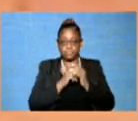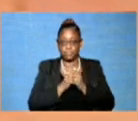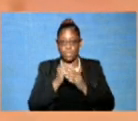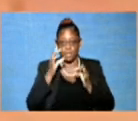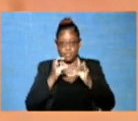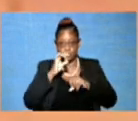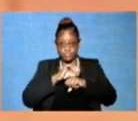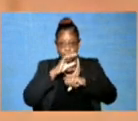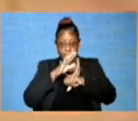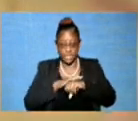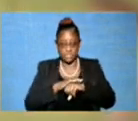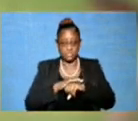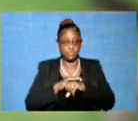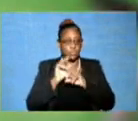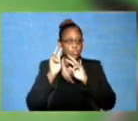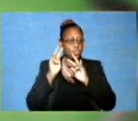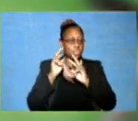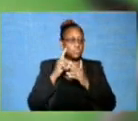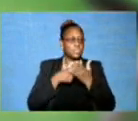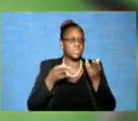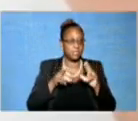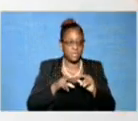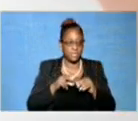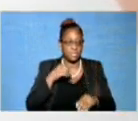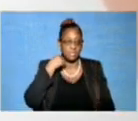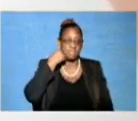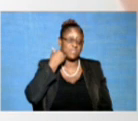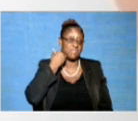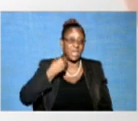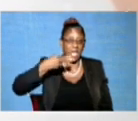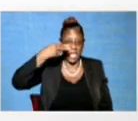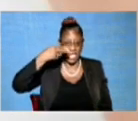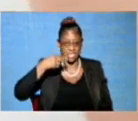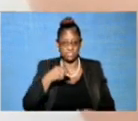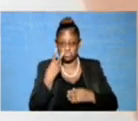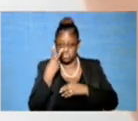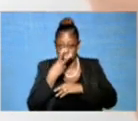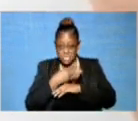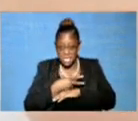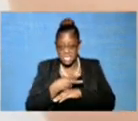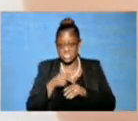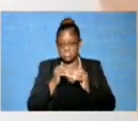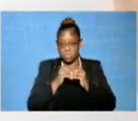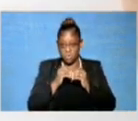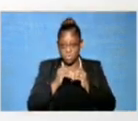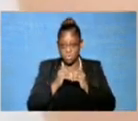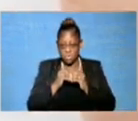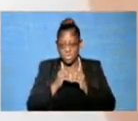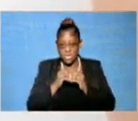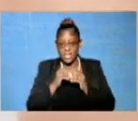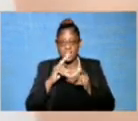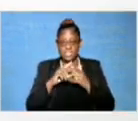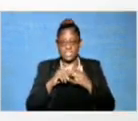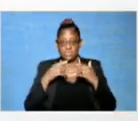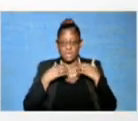there are certain symptoms. Certainly if you have a fever, a high fever for 2 days or more, and you have at